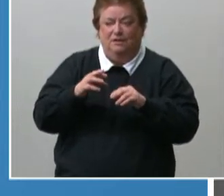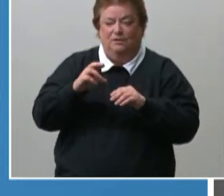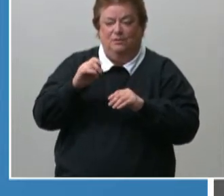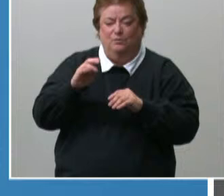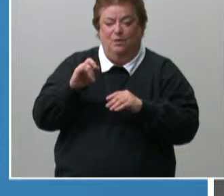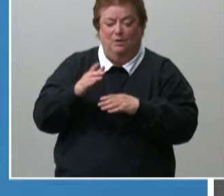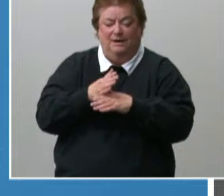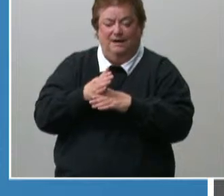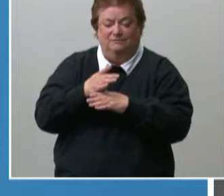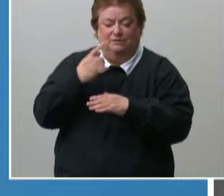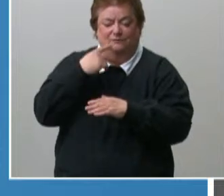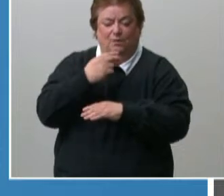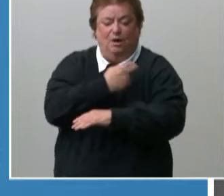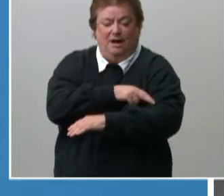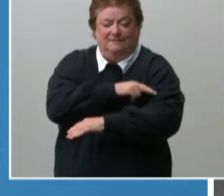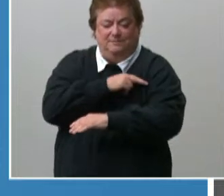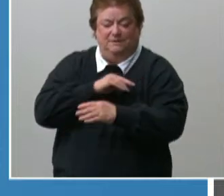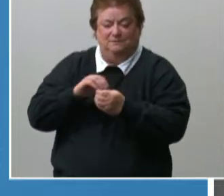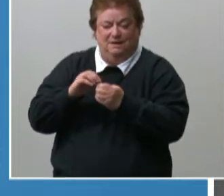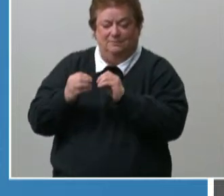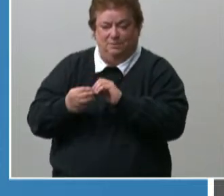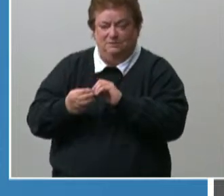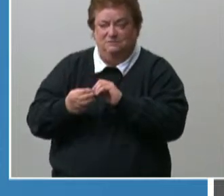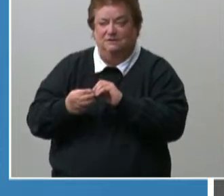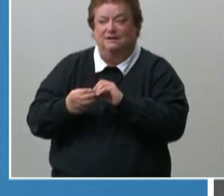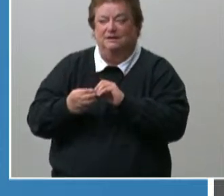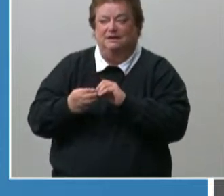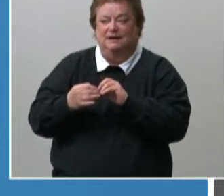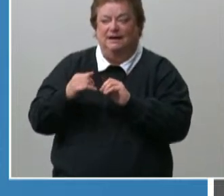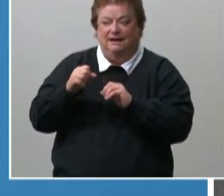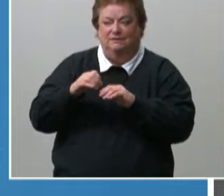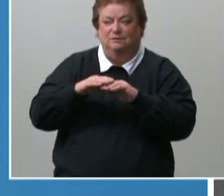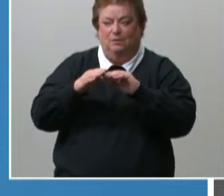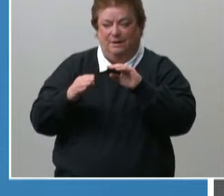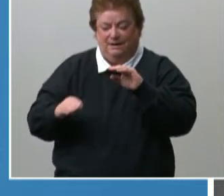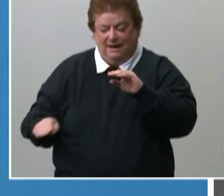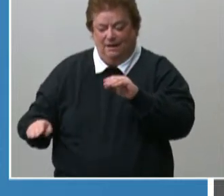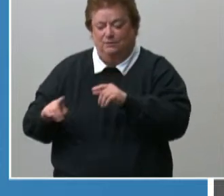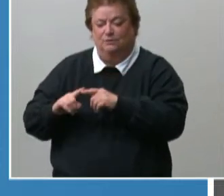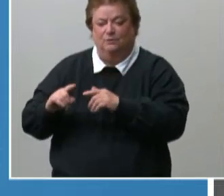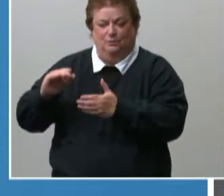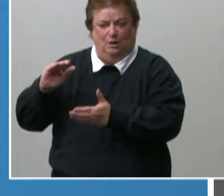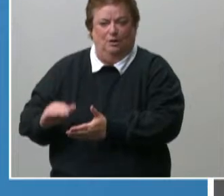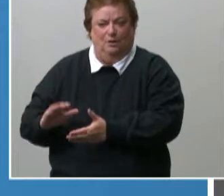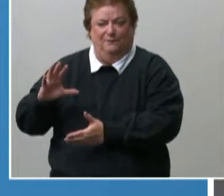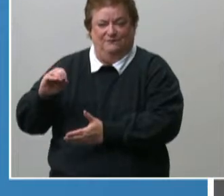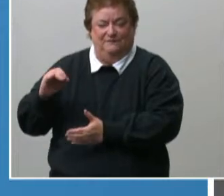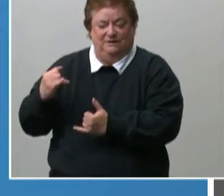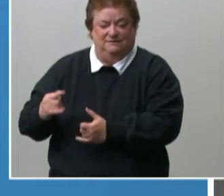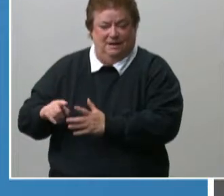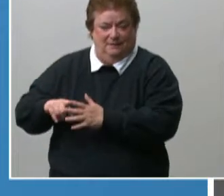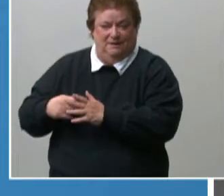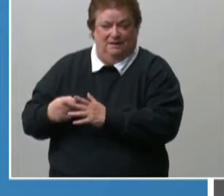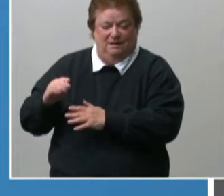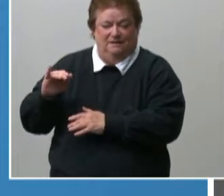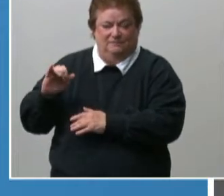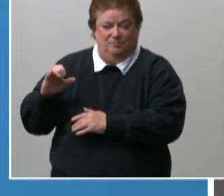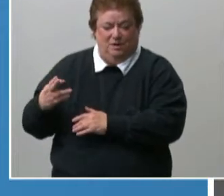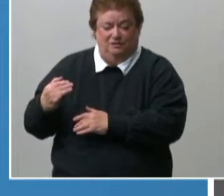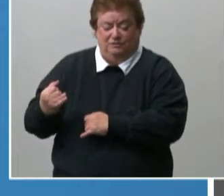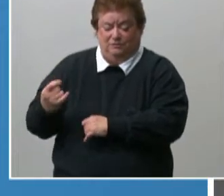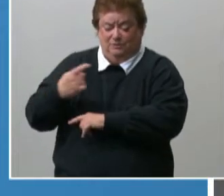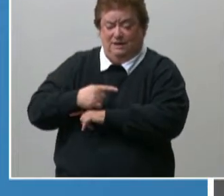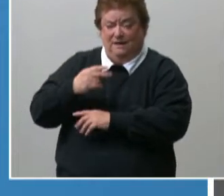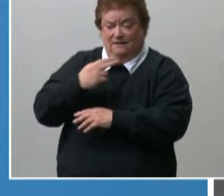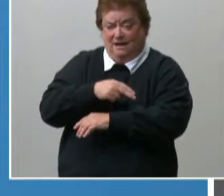average of COVID-19 hospitalizations is going down to below 50 at the beginning of March. Today, the